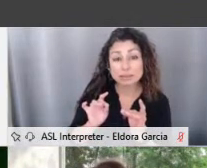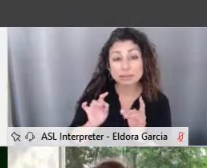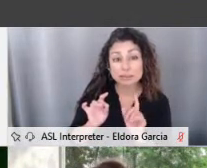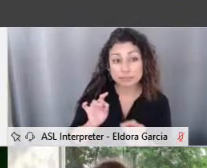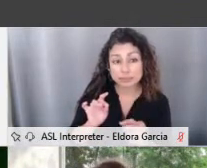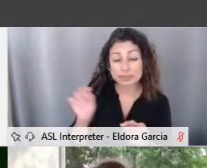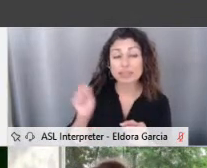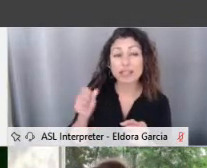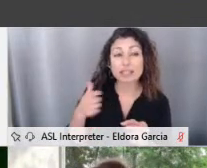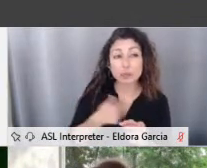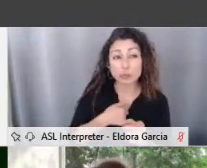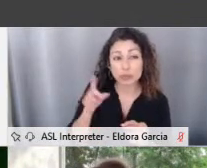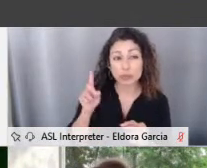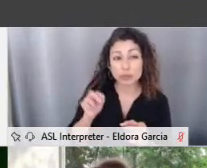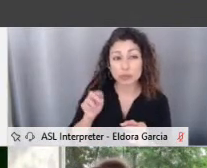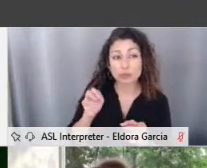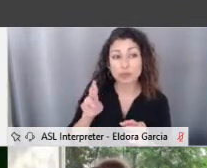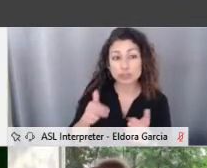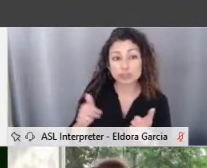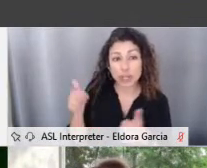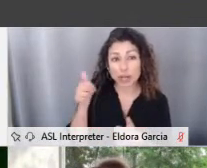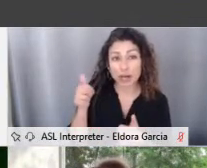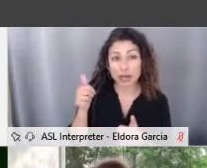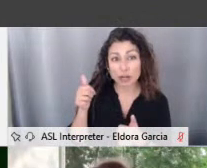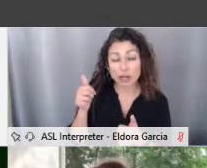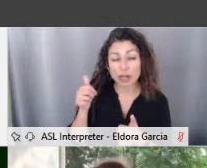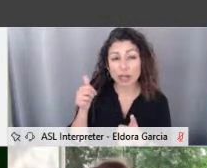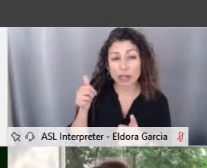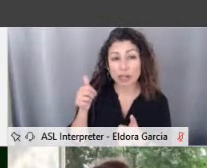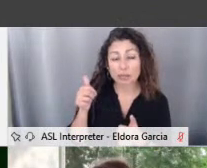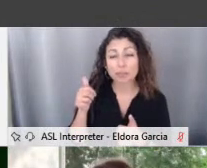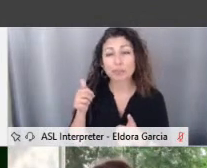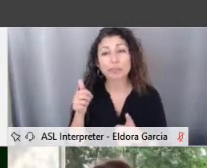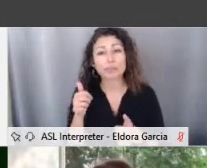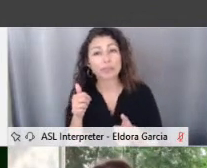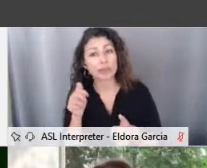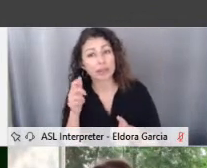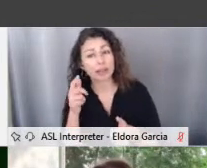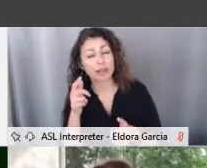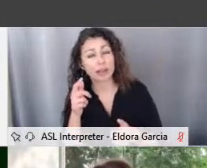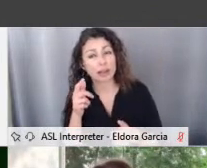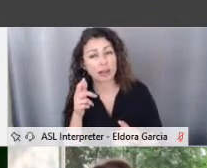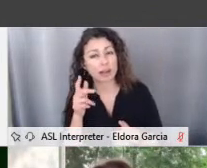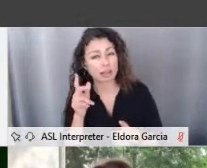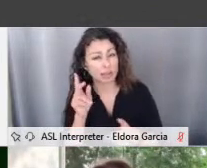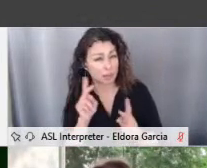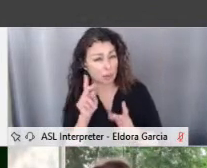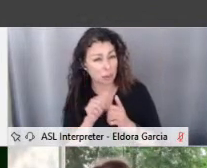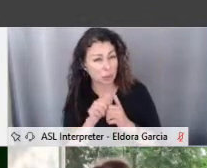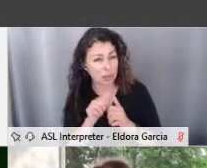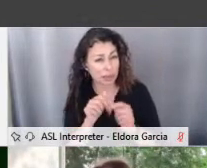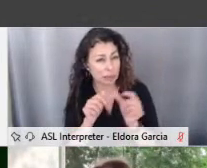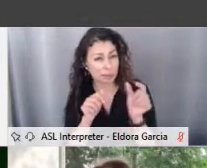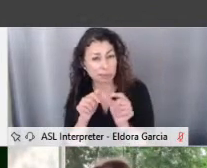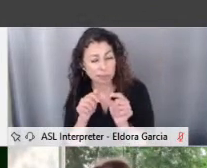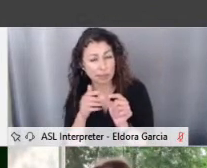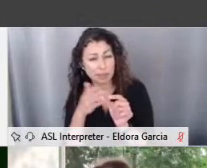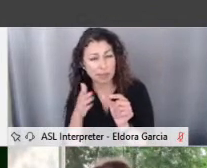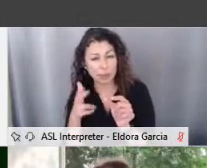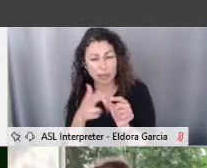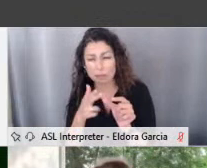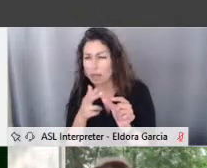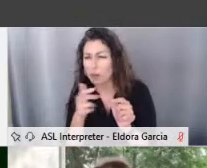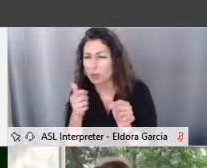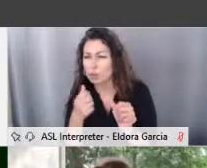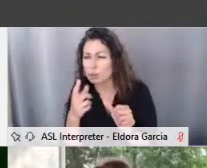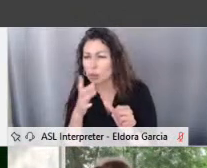We do, Mr. Chair. Which are the ones with the little deals by their name? Which ones are going